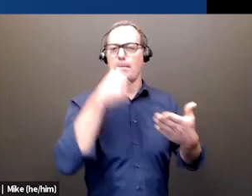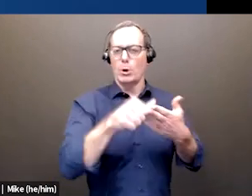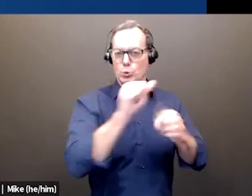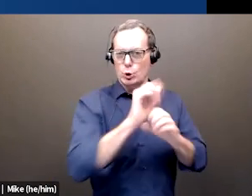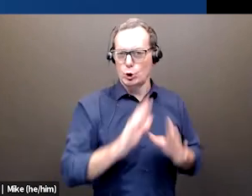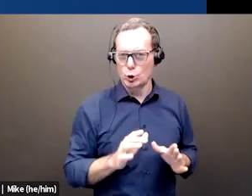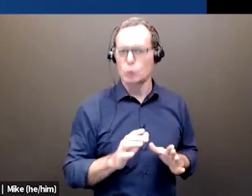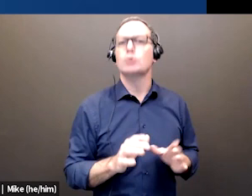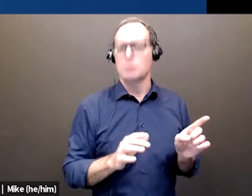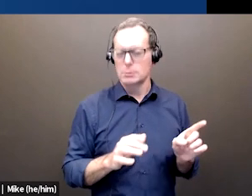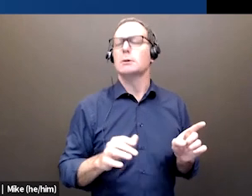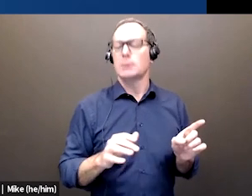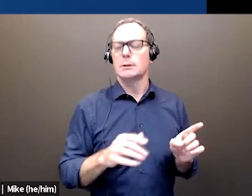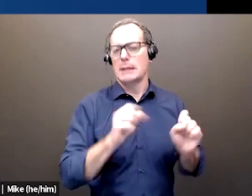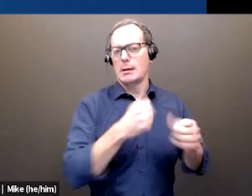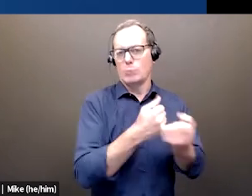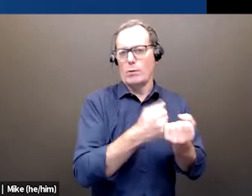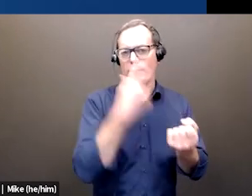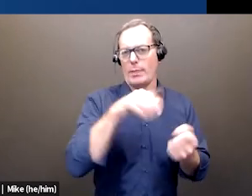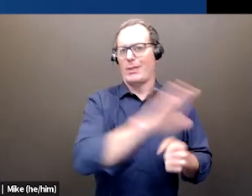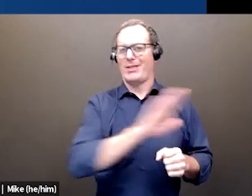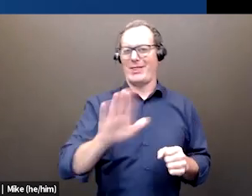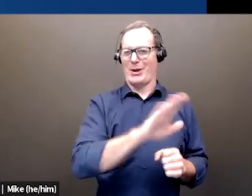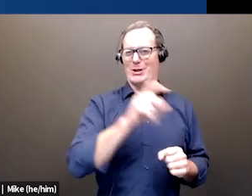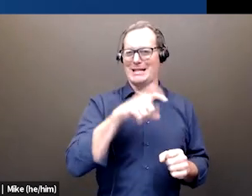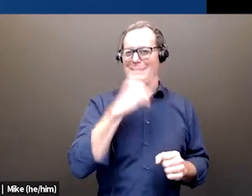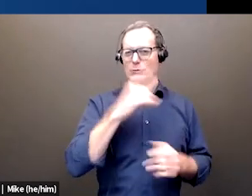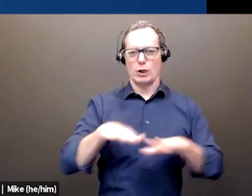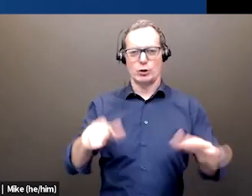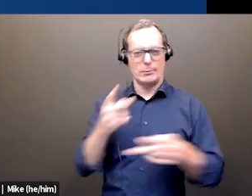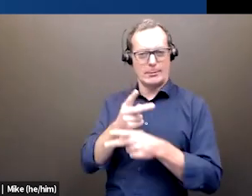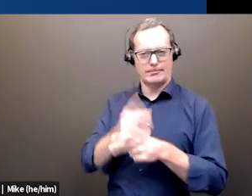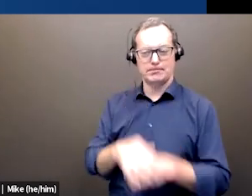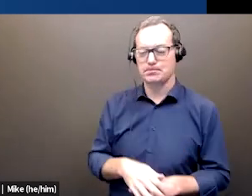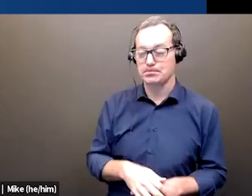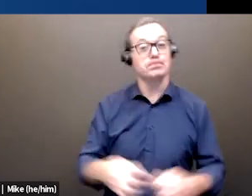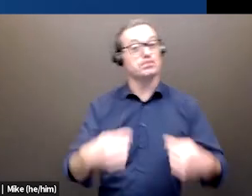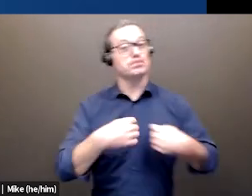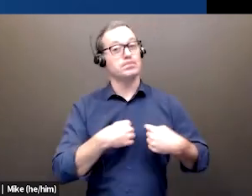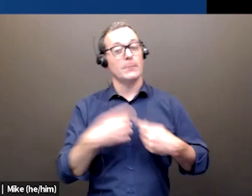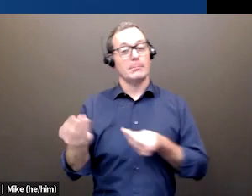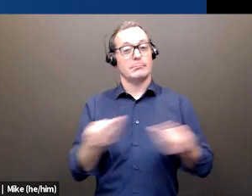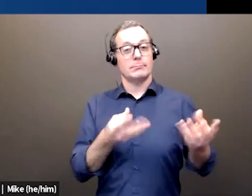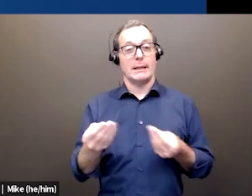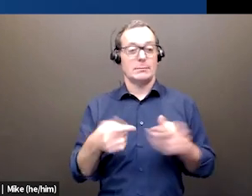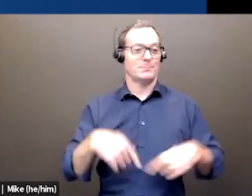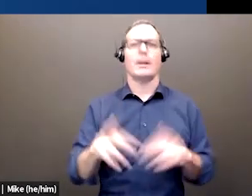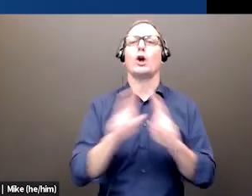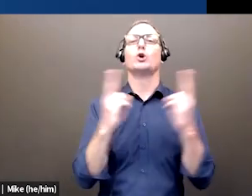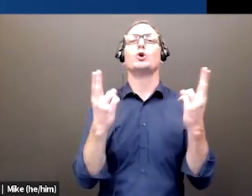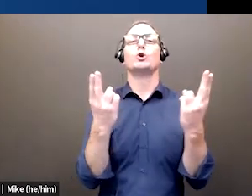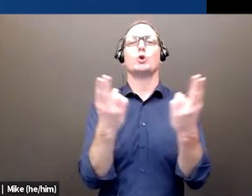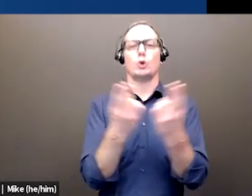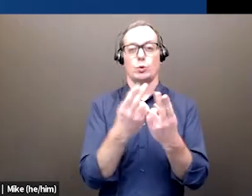needs. I will be acting as the moderator of our panel, Union Support for Working Parents of Children